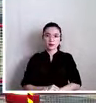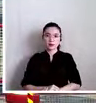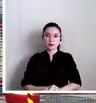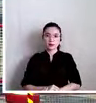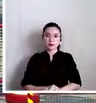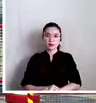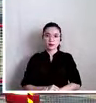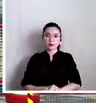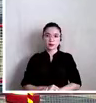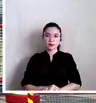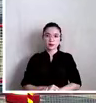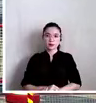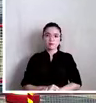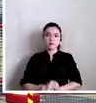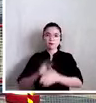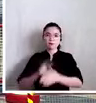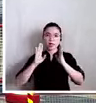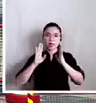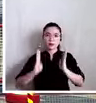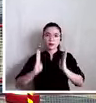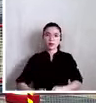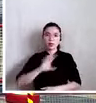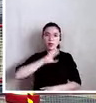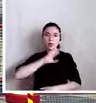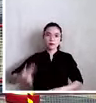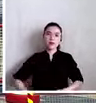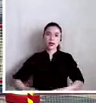The body of Christ. Amen.